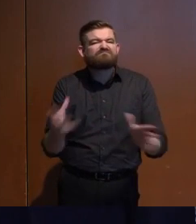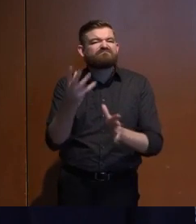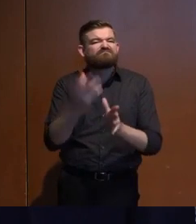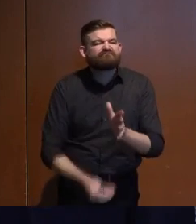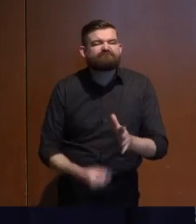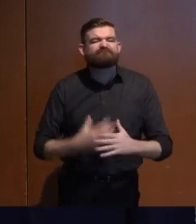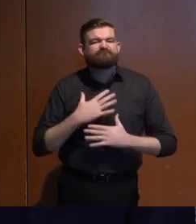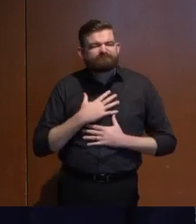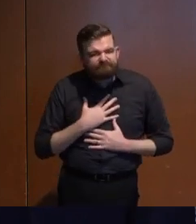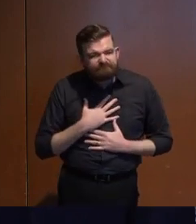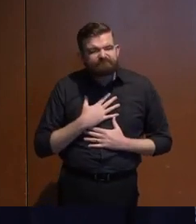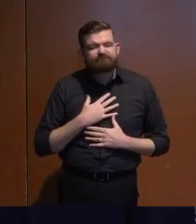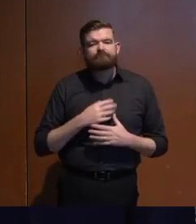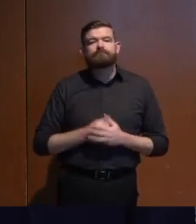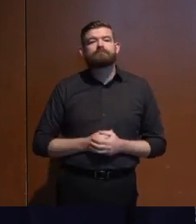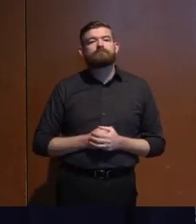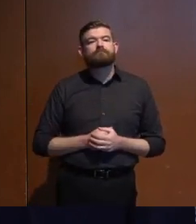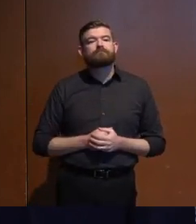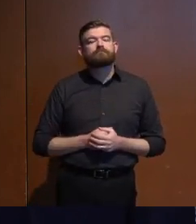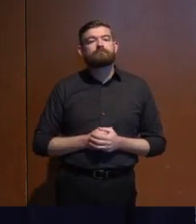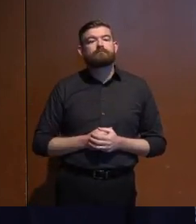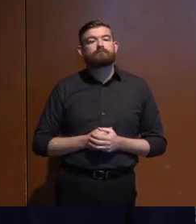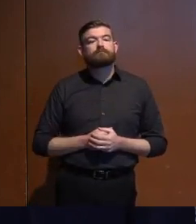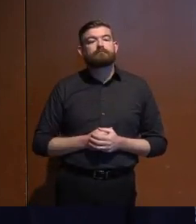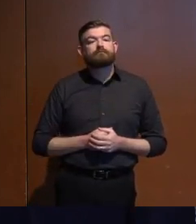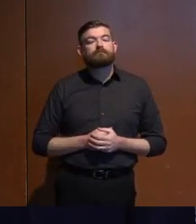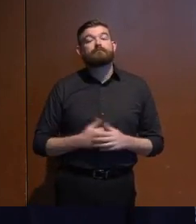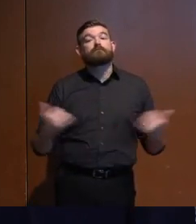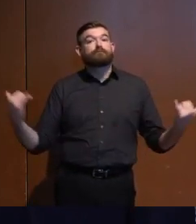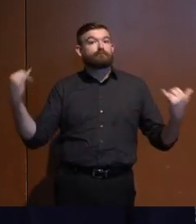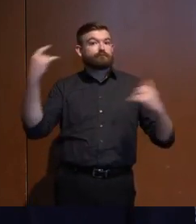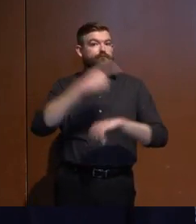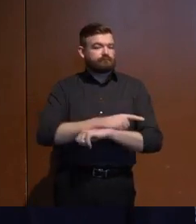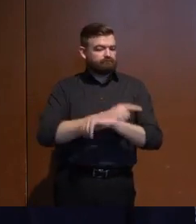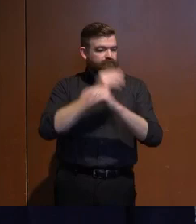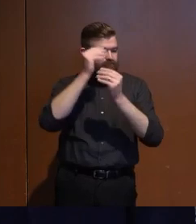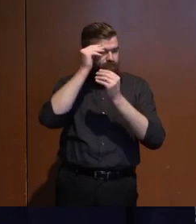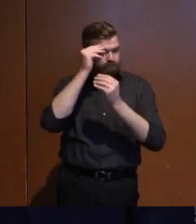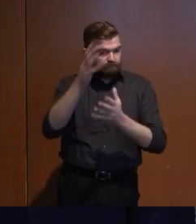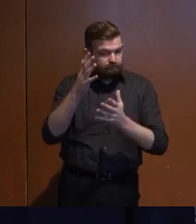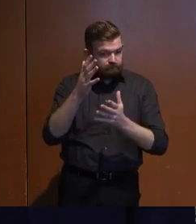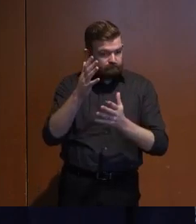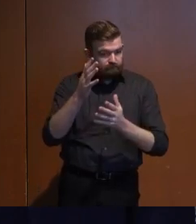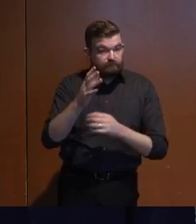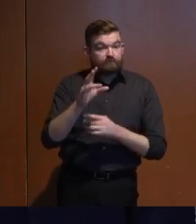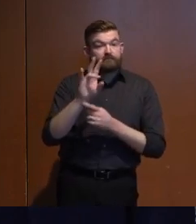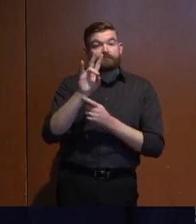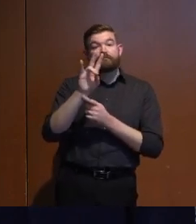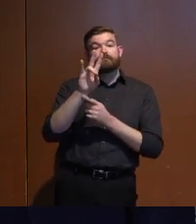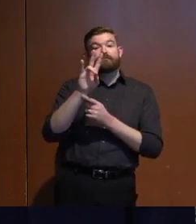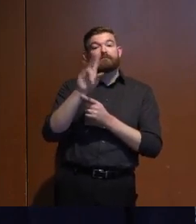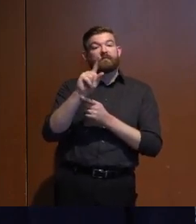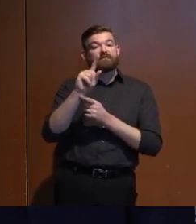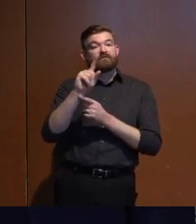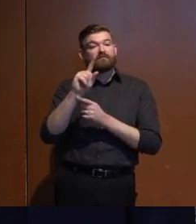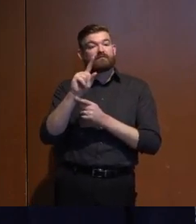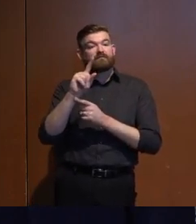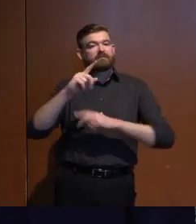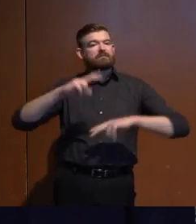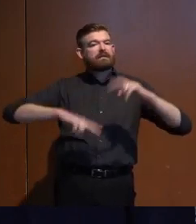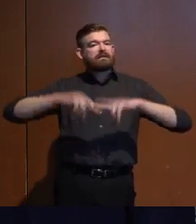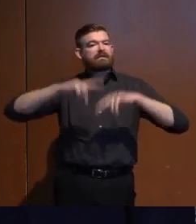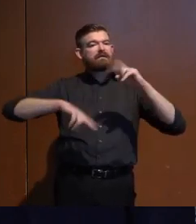As of the data available today, 71 facilities in our long-term